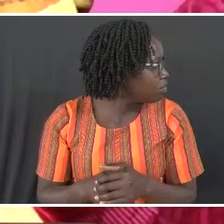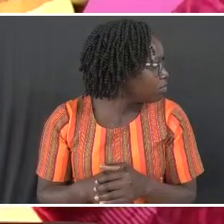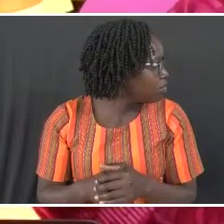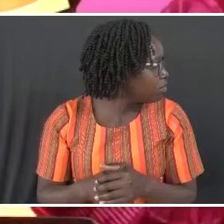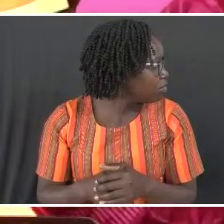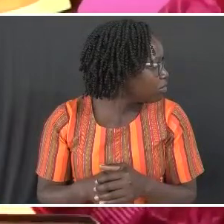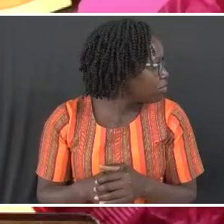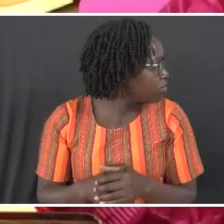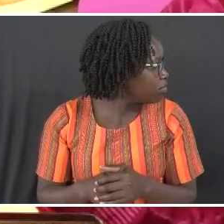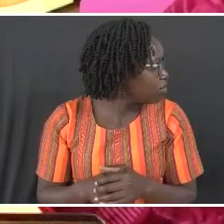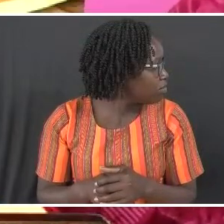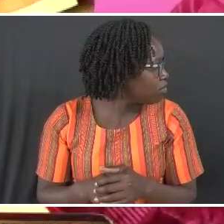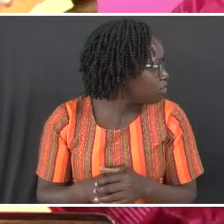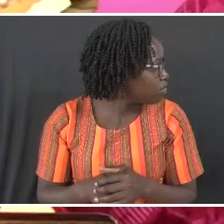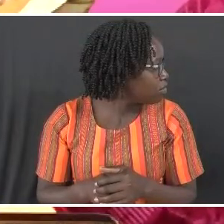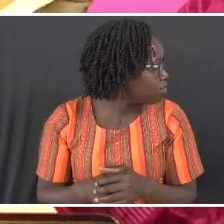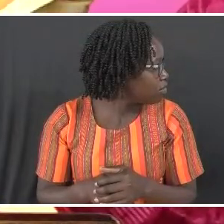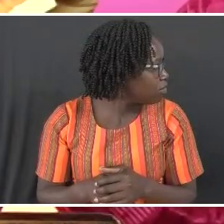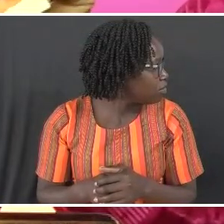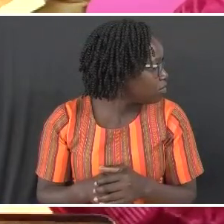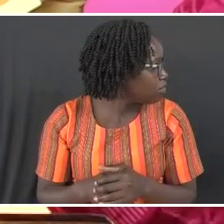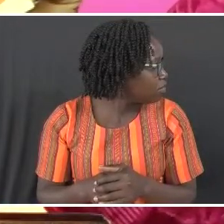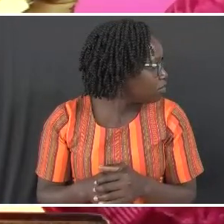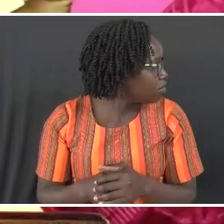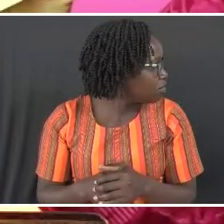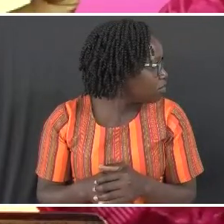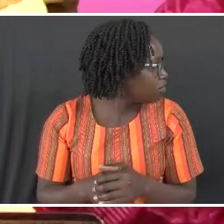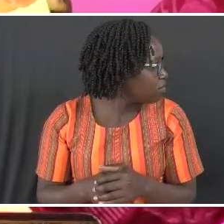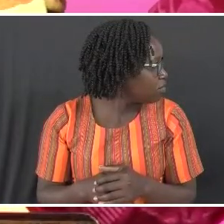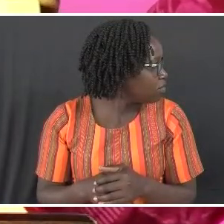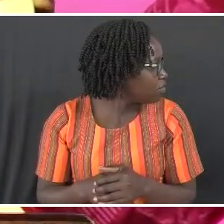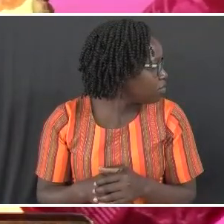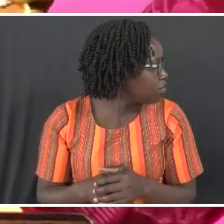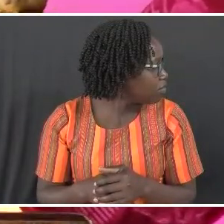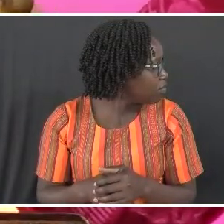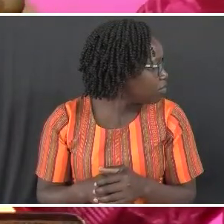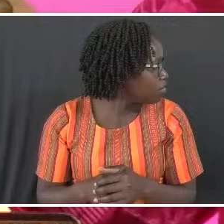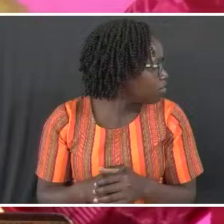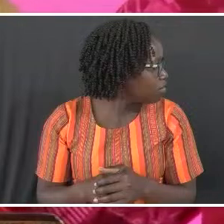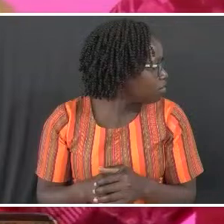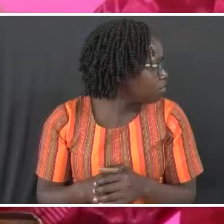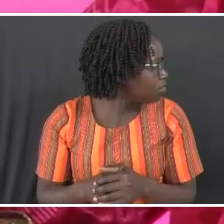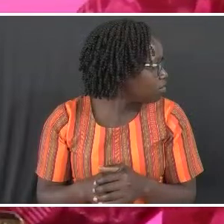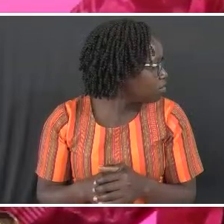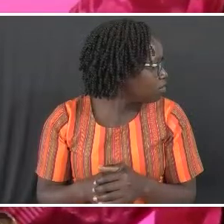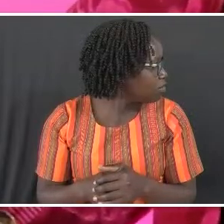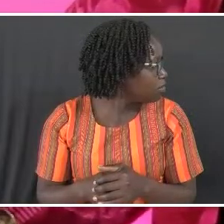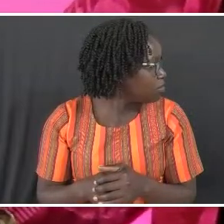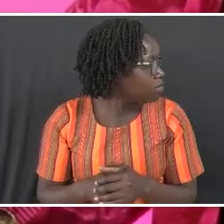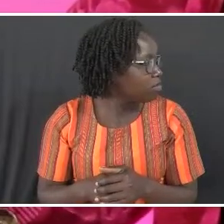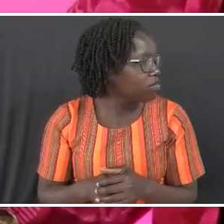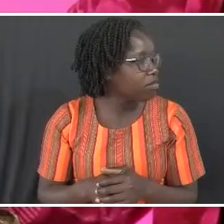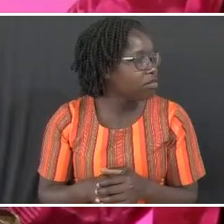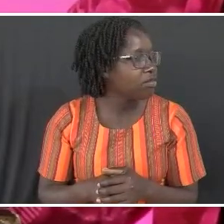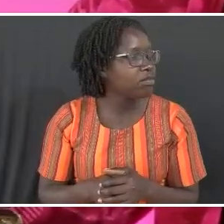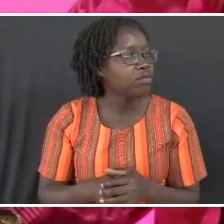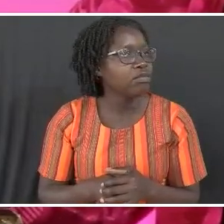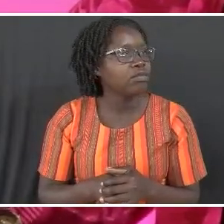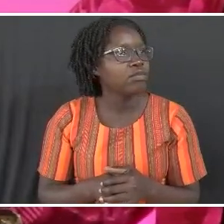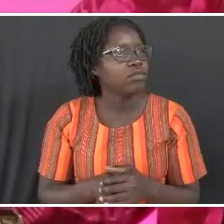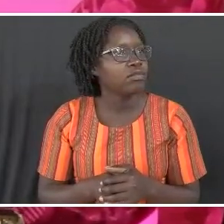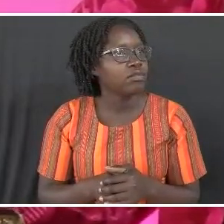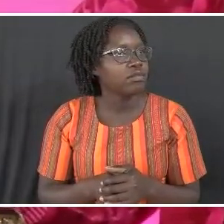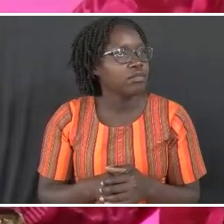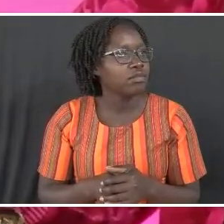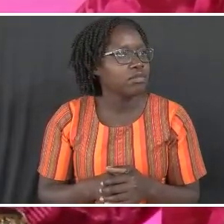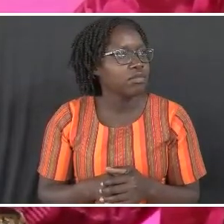Hata kama ni nje, una brush hivi. So that you don't again end up pushing too much pressure on the gums.